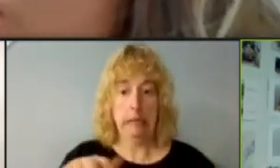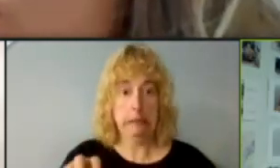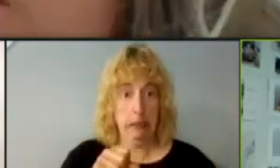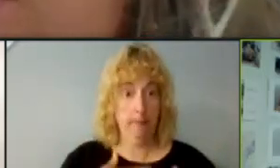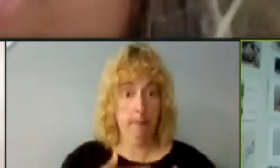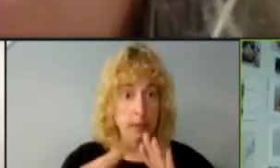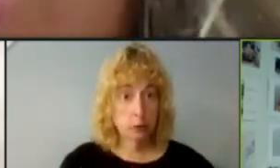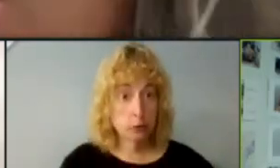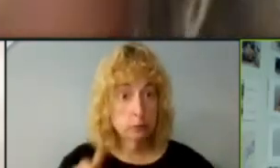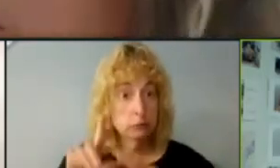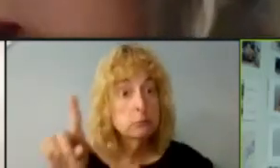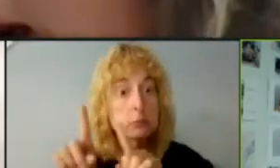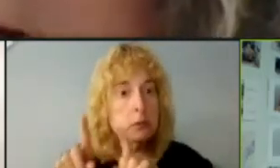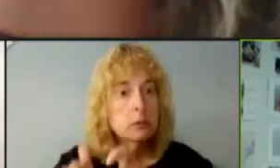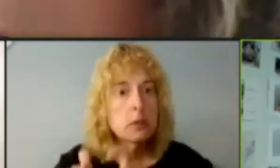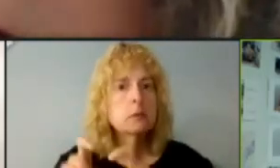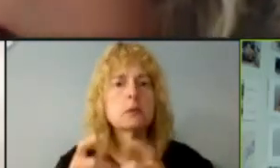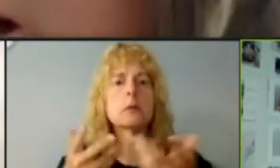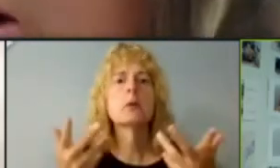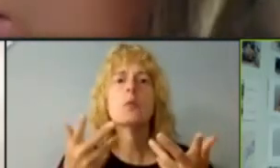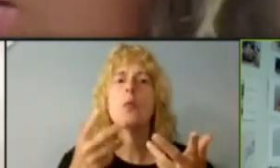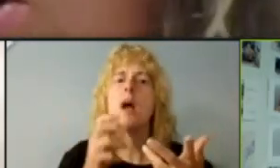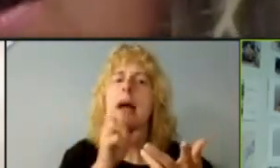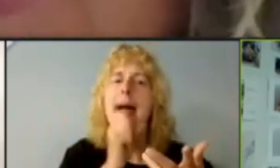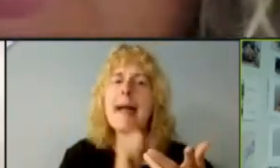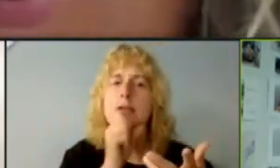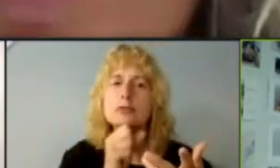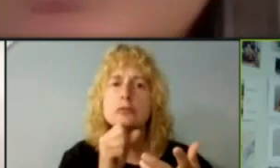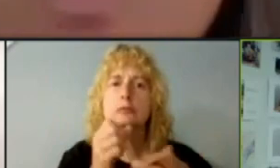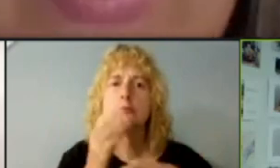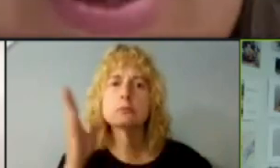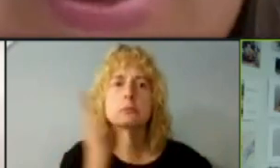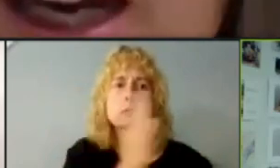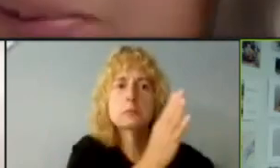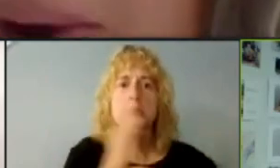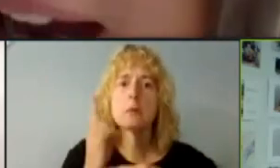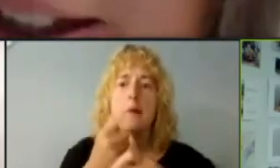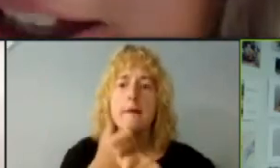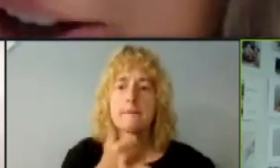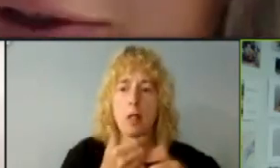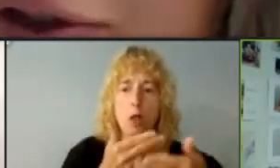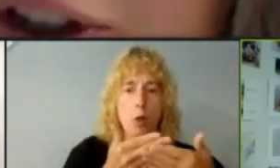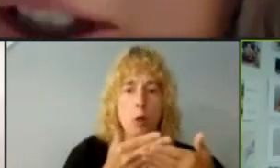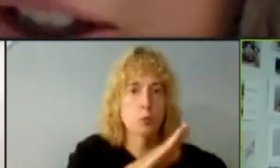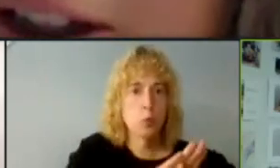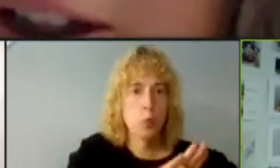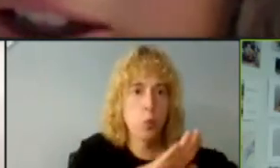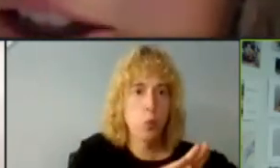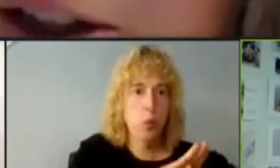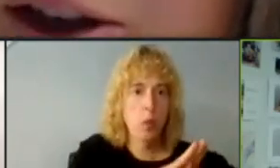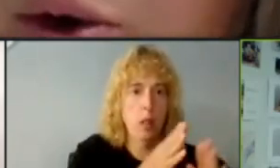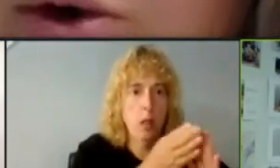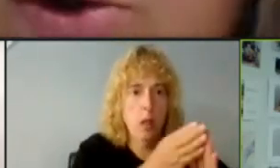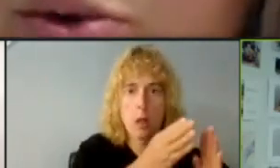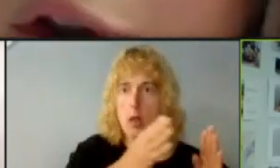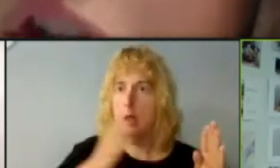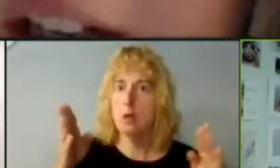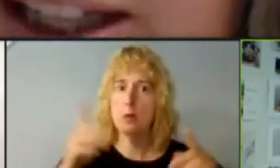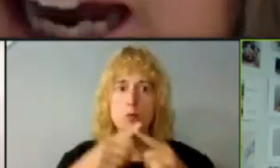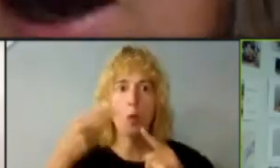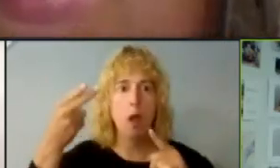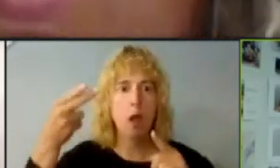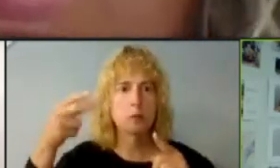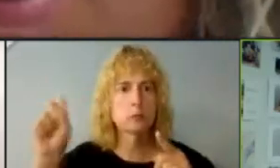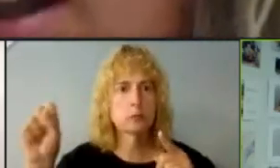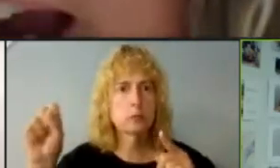for preschool versus high school age? If there is someone that tests positive, does the whole school